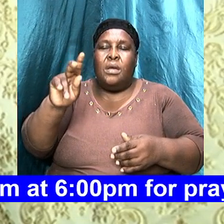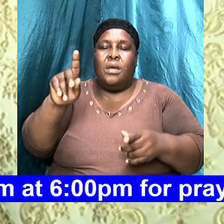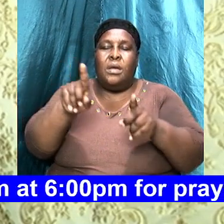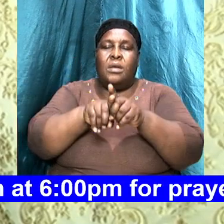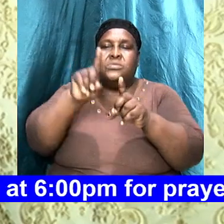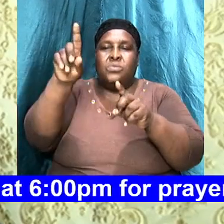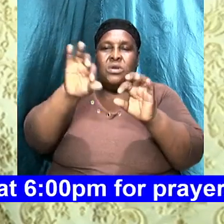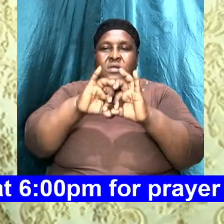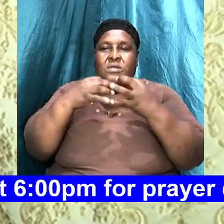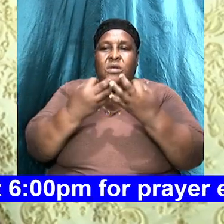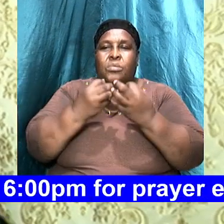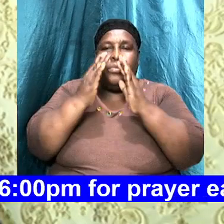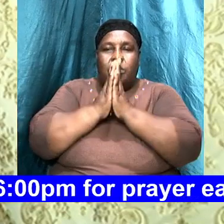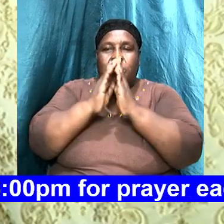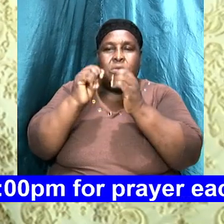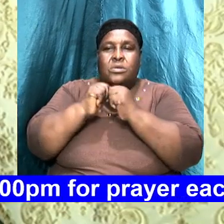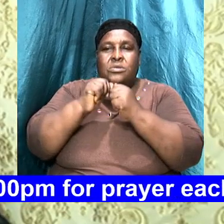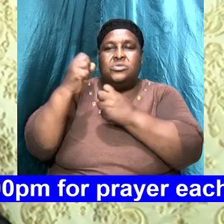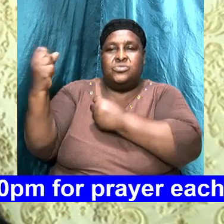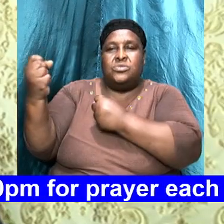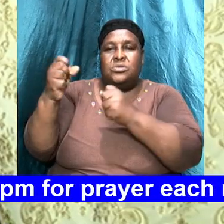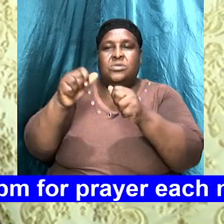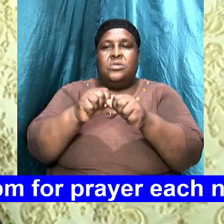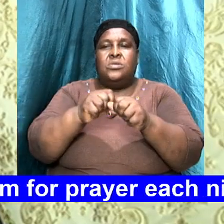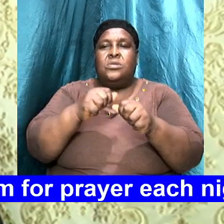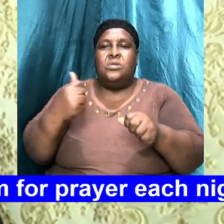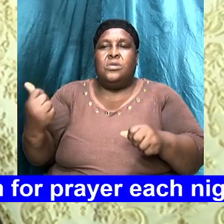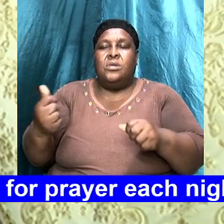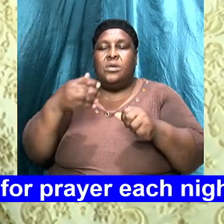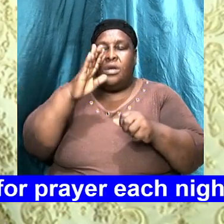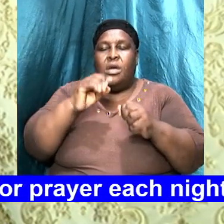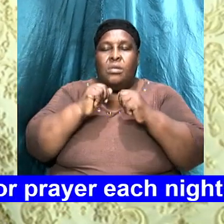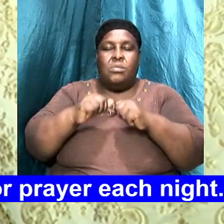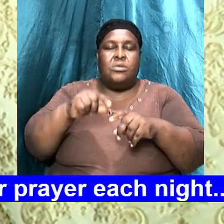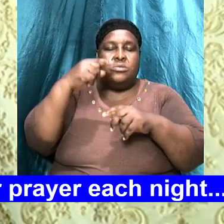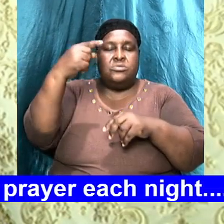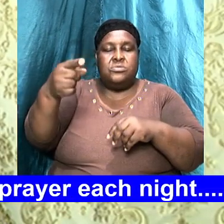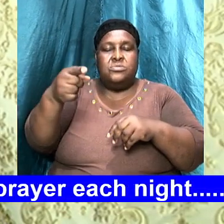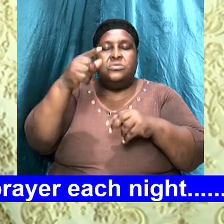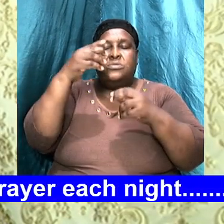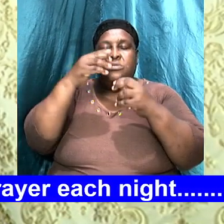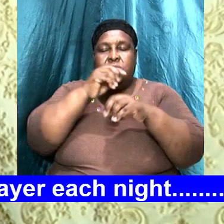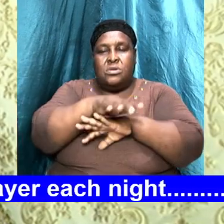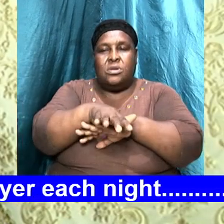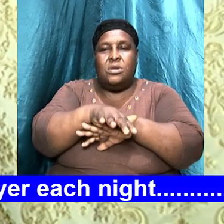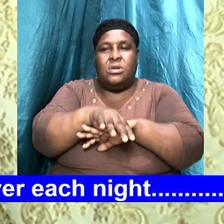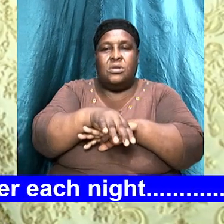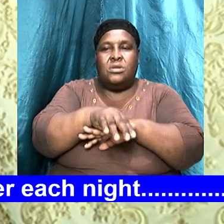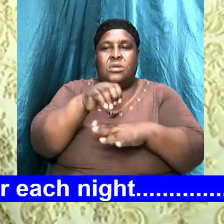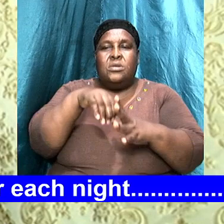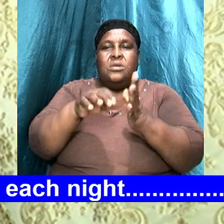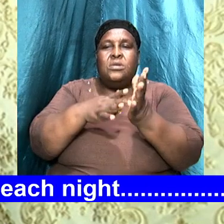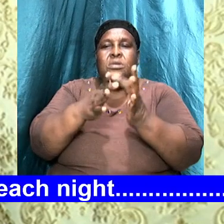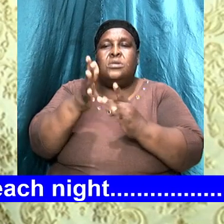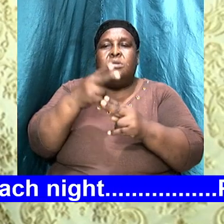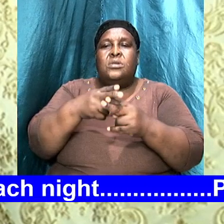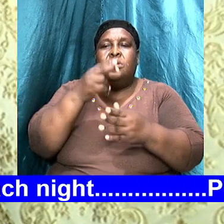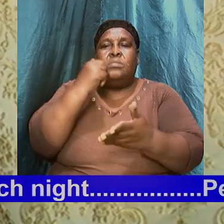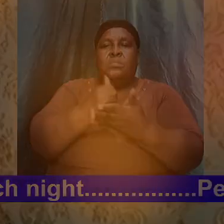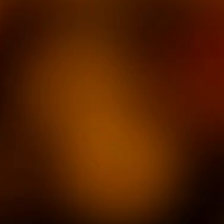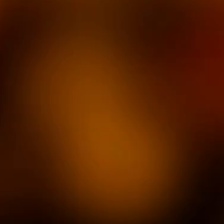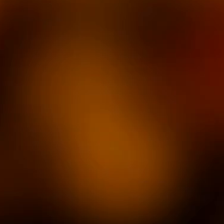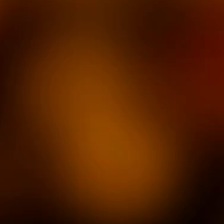know strengthen each other God bless you tonight in the name of the Lord Jesus God bless you in Jesus name Amen